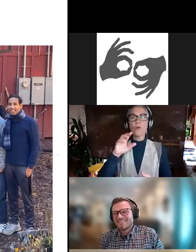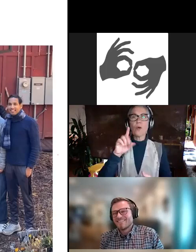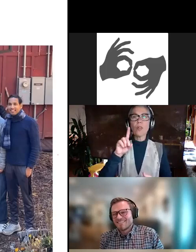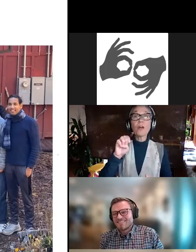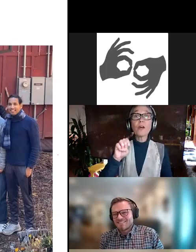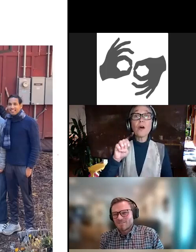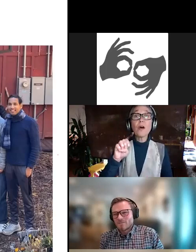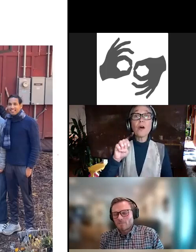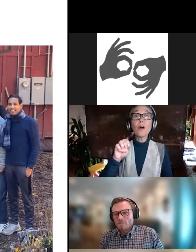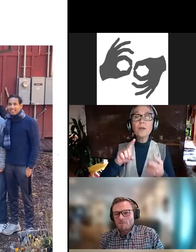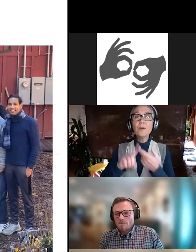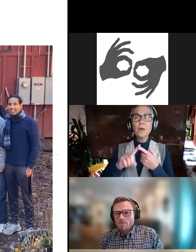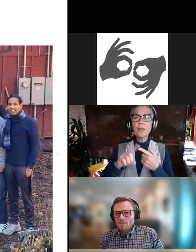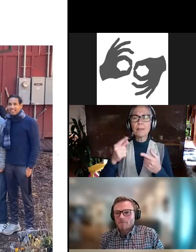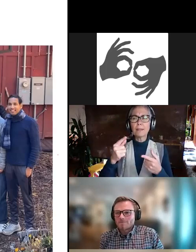great to see this